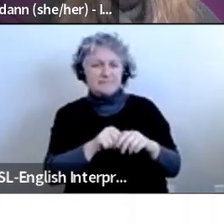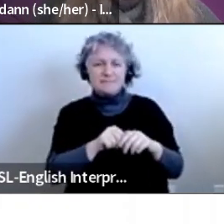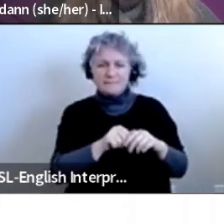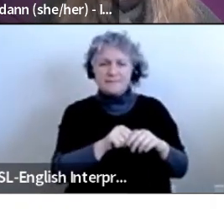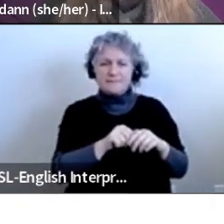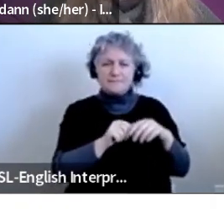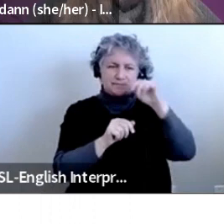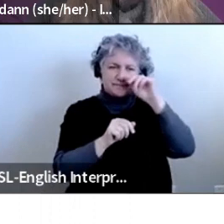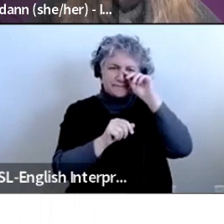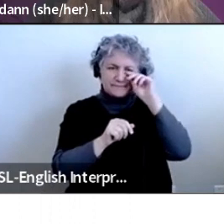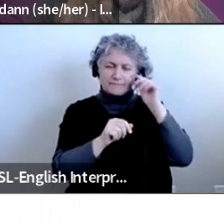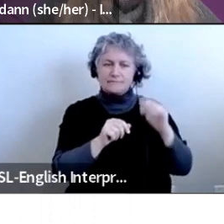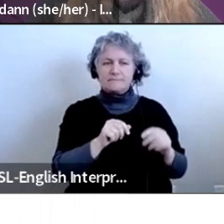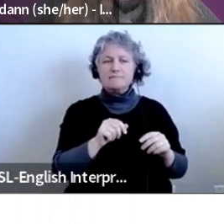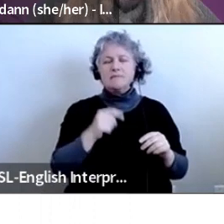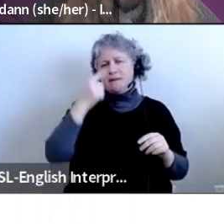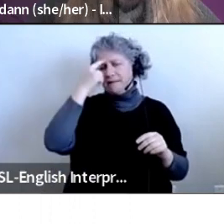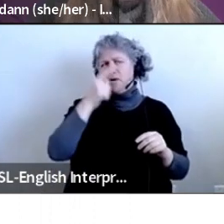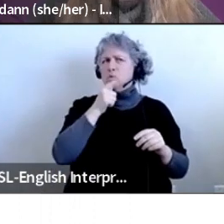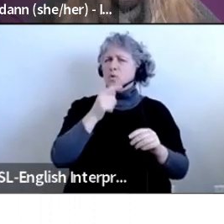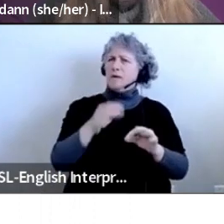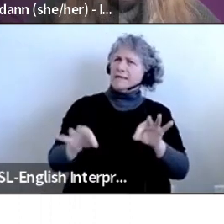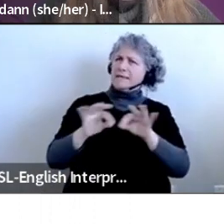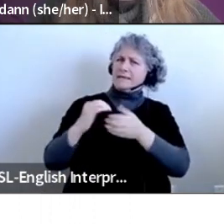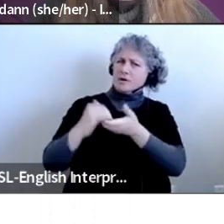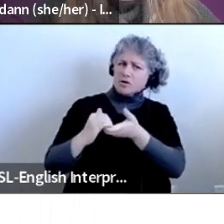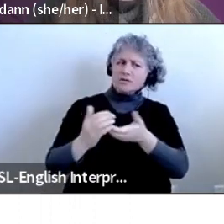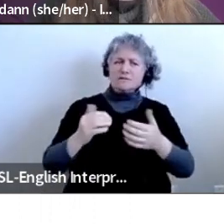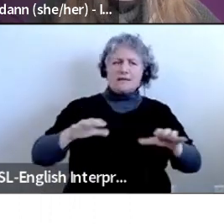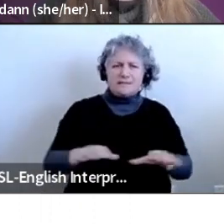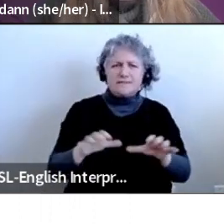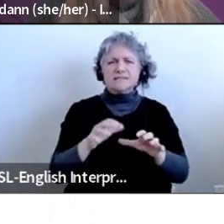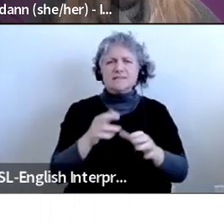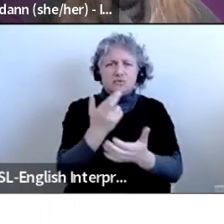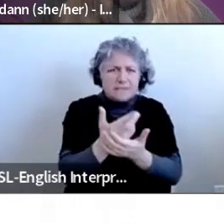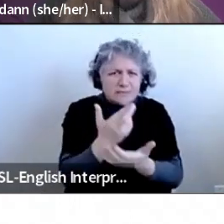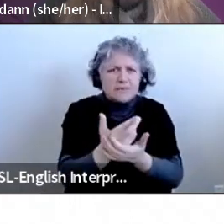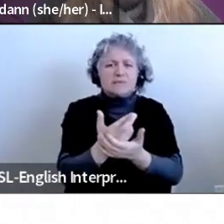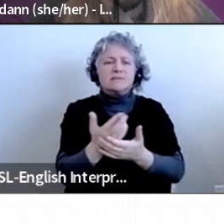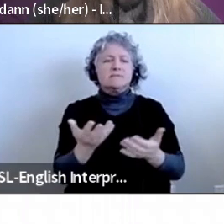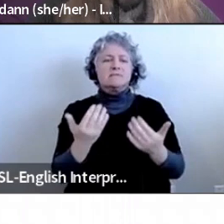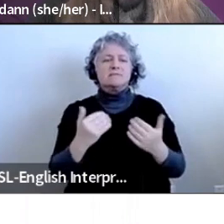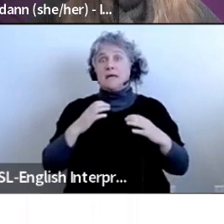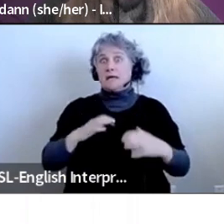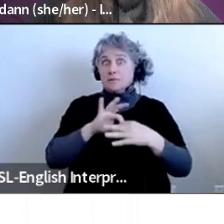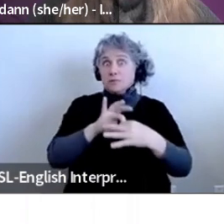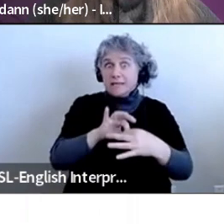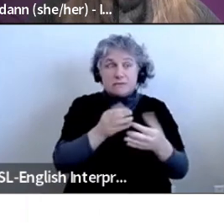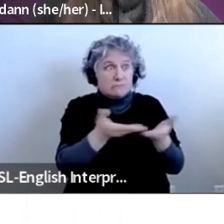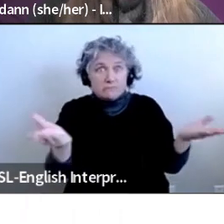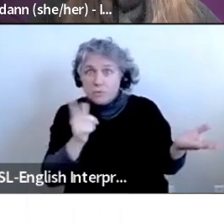that you might want to consider are key partners, key activities, key resources, customer